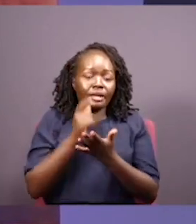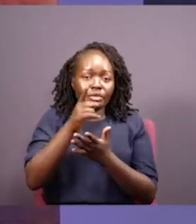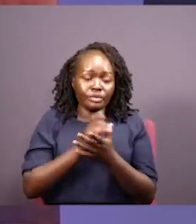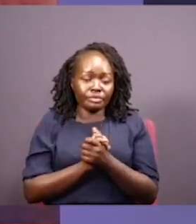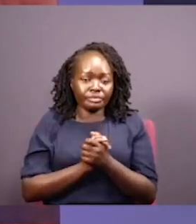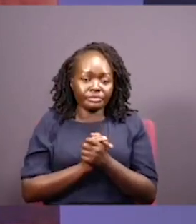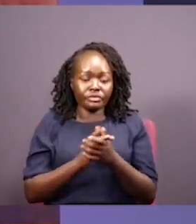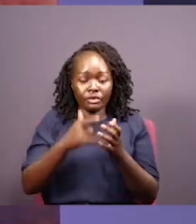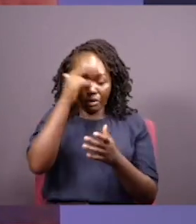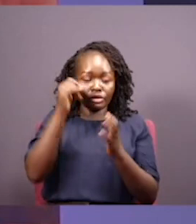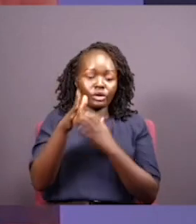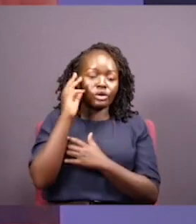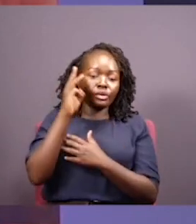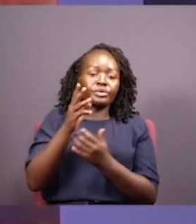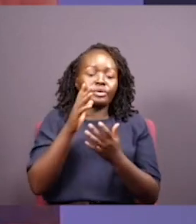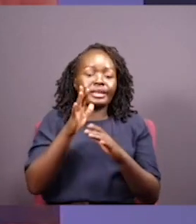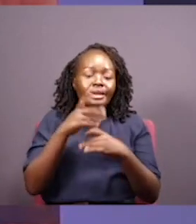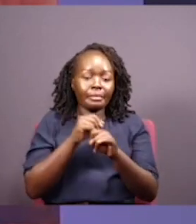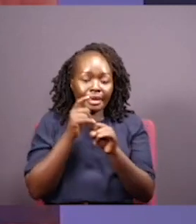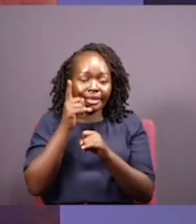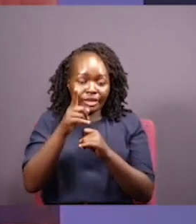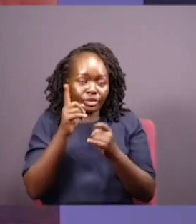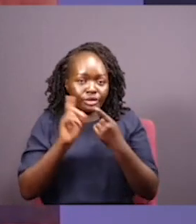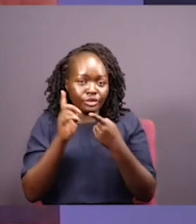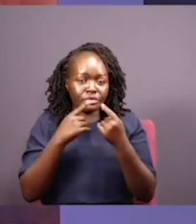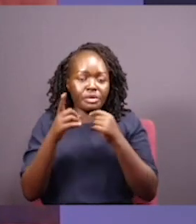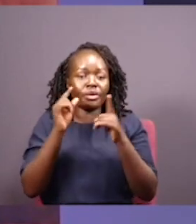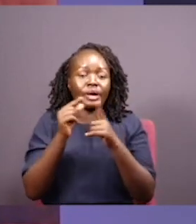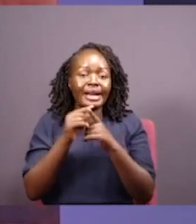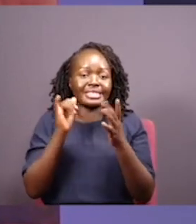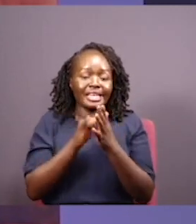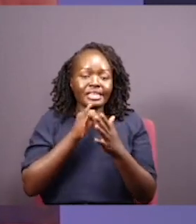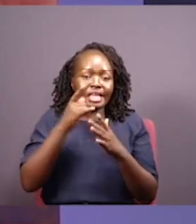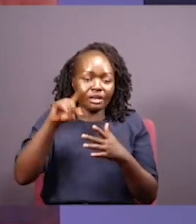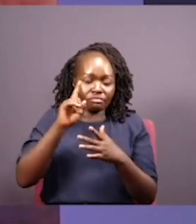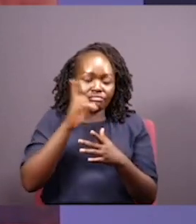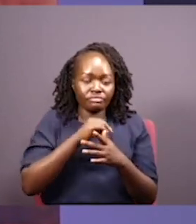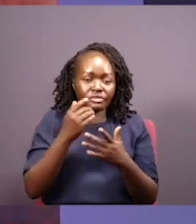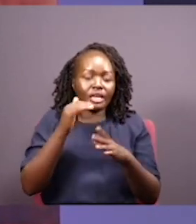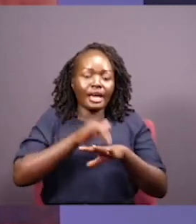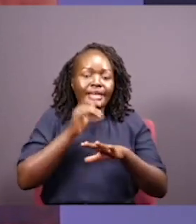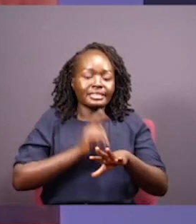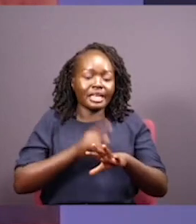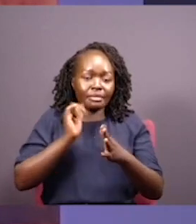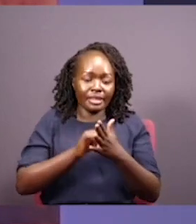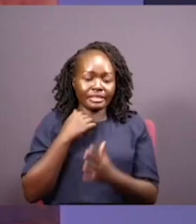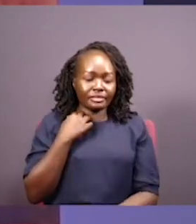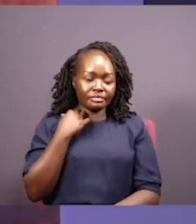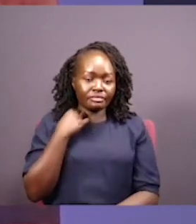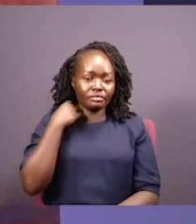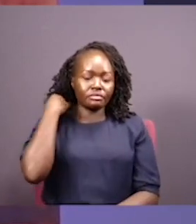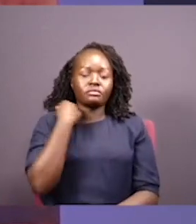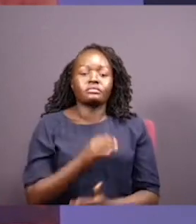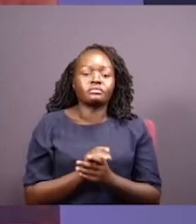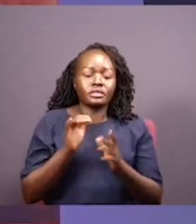Because God will cause you to speak words that are appropriate at that time. You see, in this